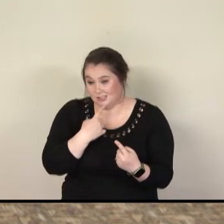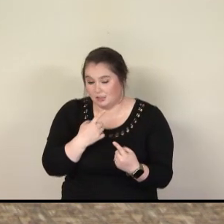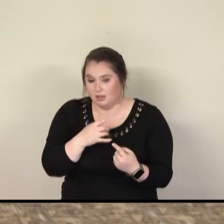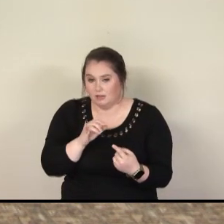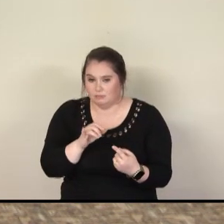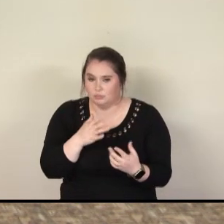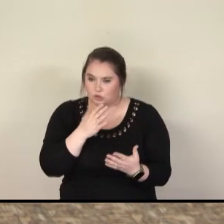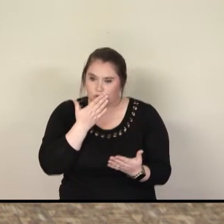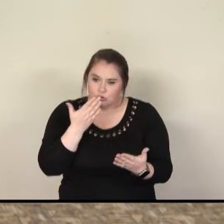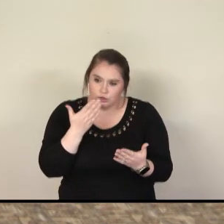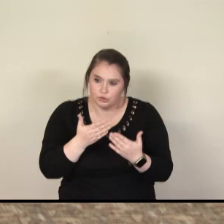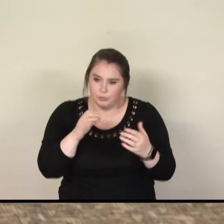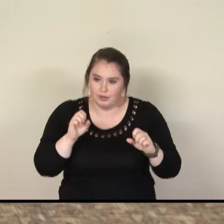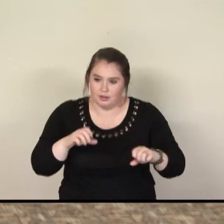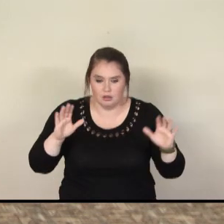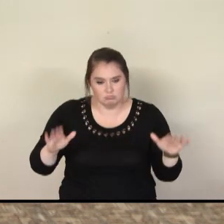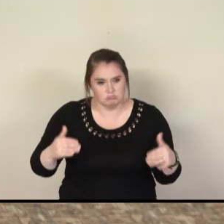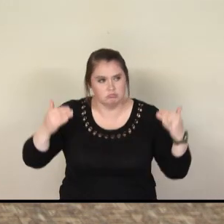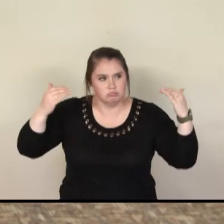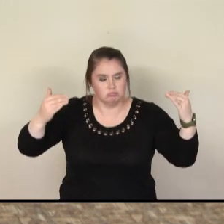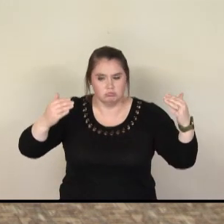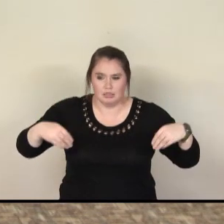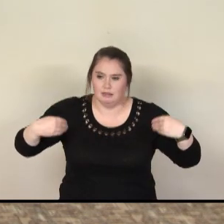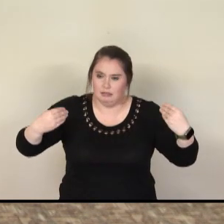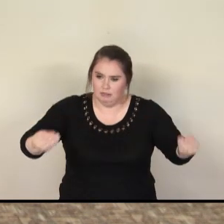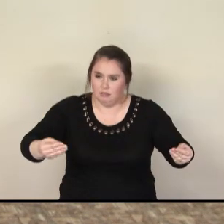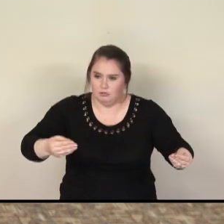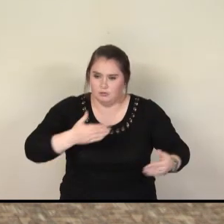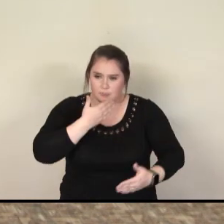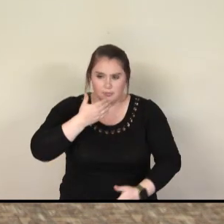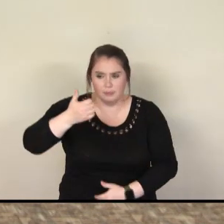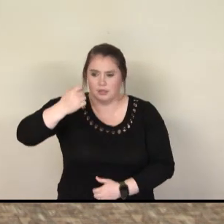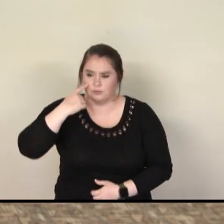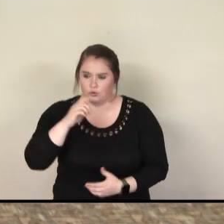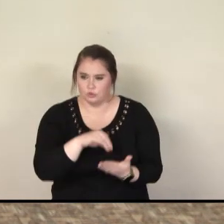sure that we go above and beyond for our students.